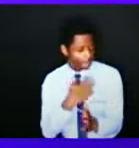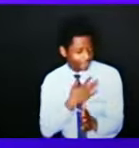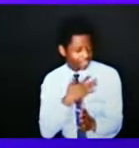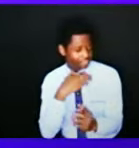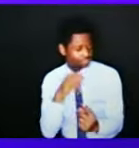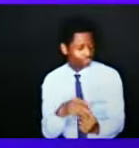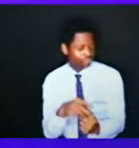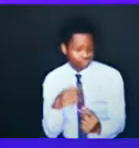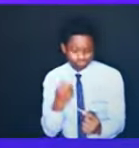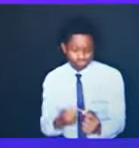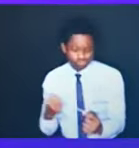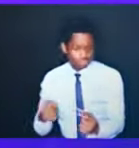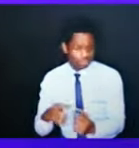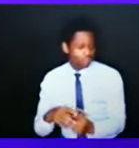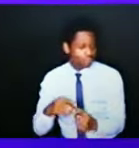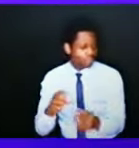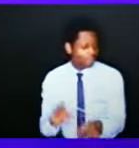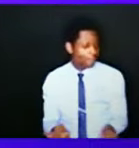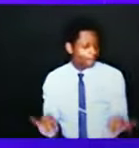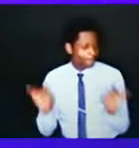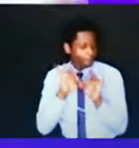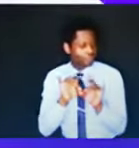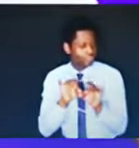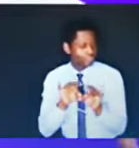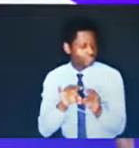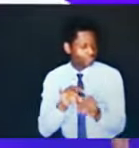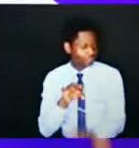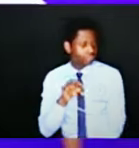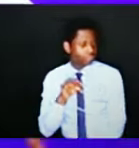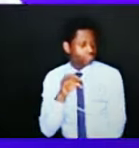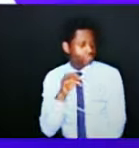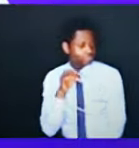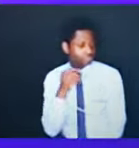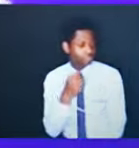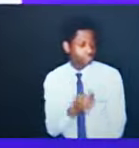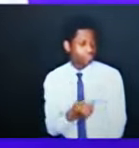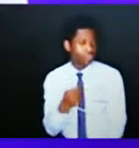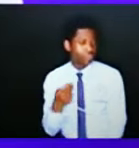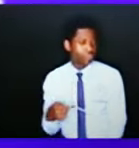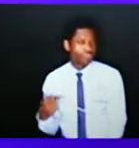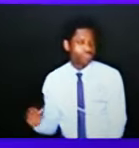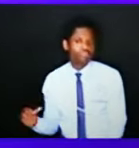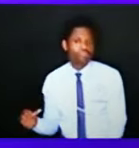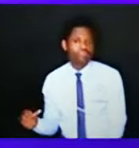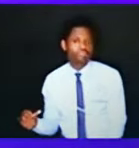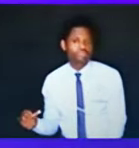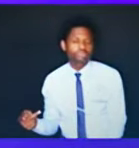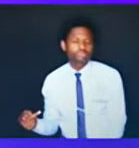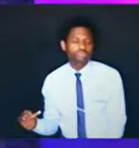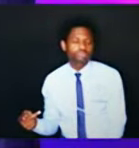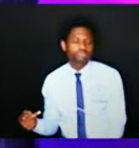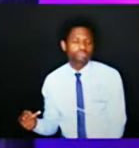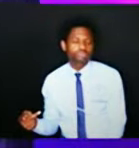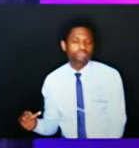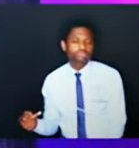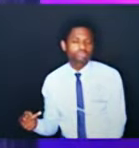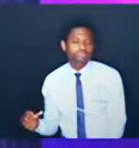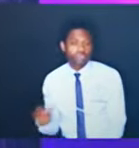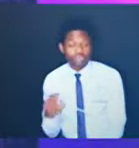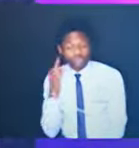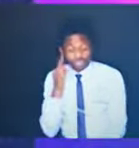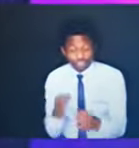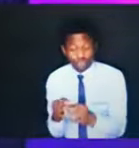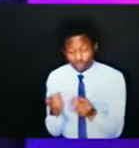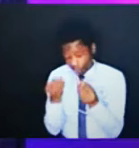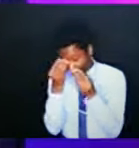are God's possessions, but these people are going to be set aside as God's treasured possession. Now otie na mobetie